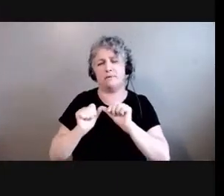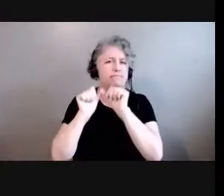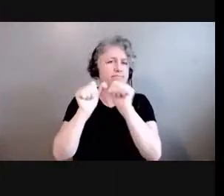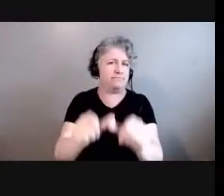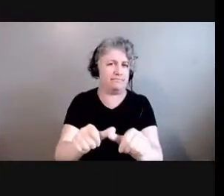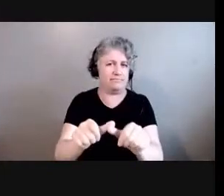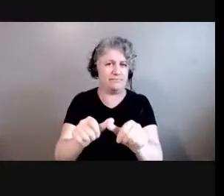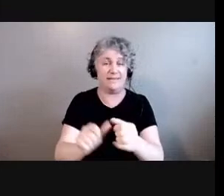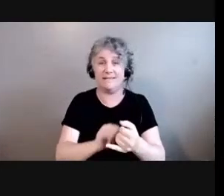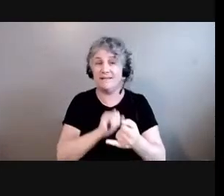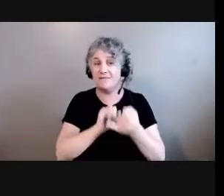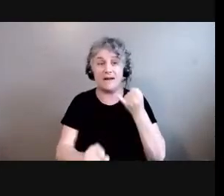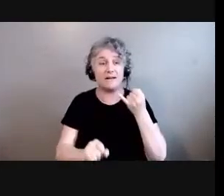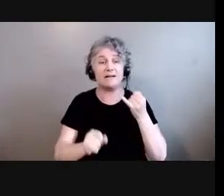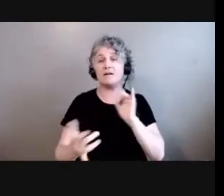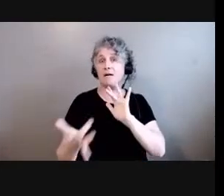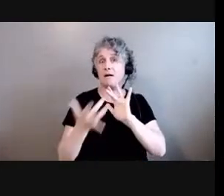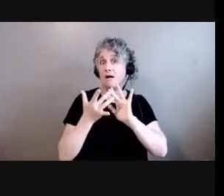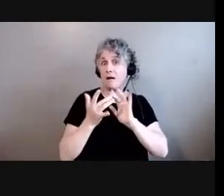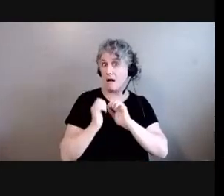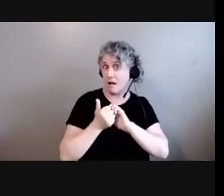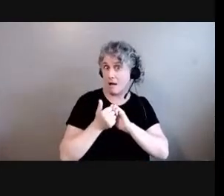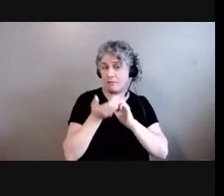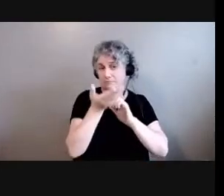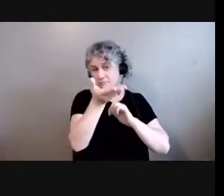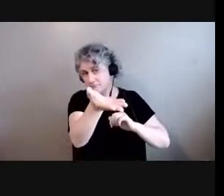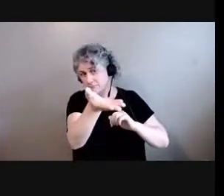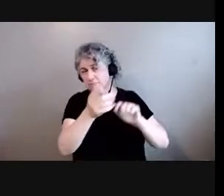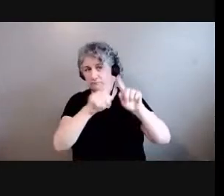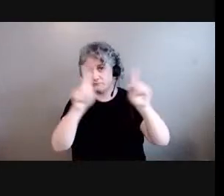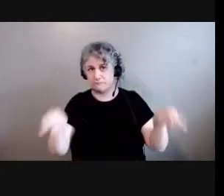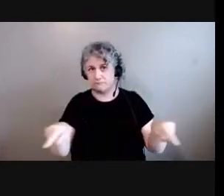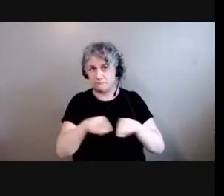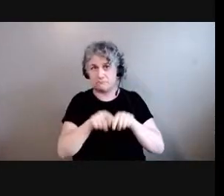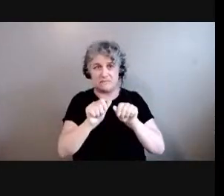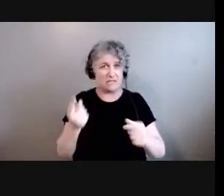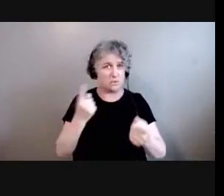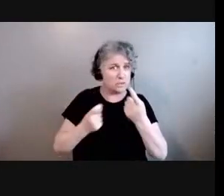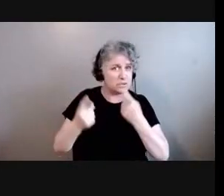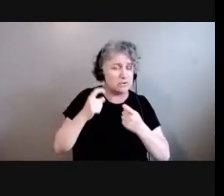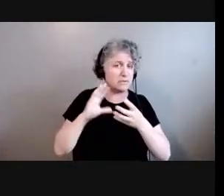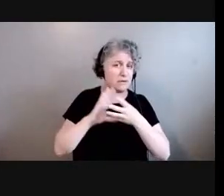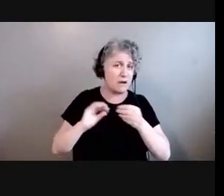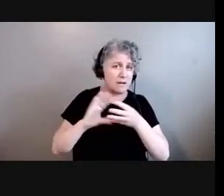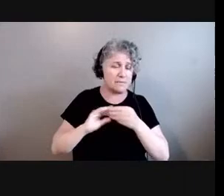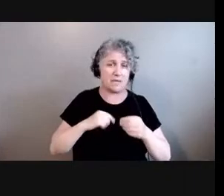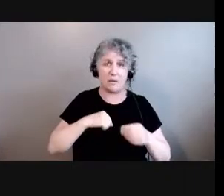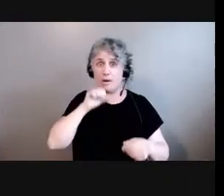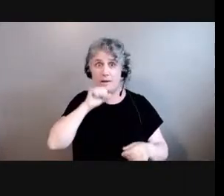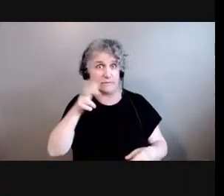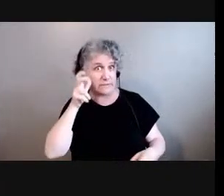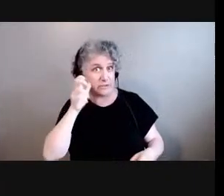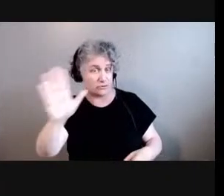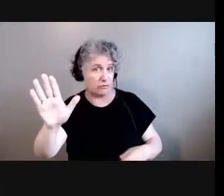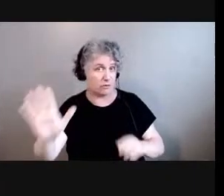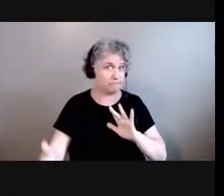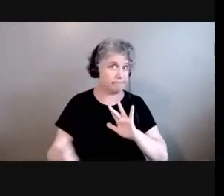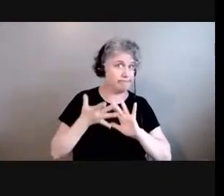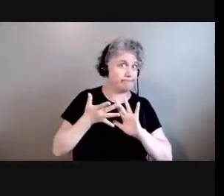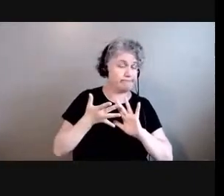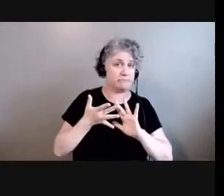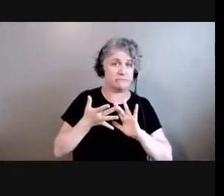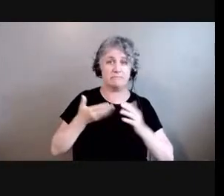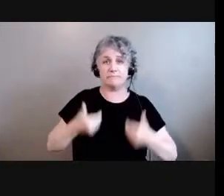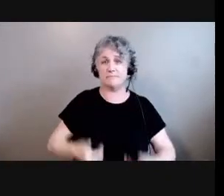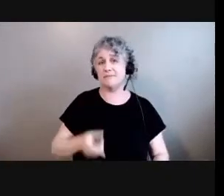Finally, here's my contact information if you have any questions or comments. I would love to hear from you. I am